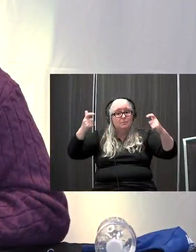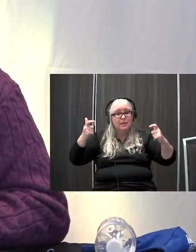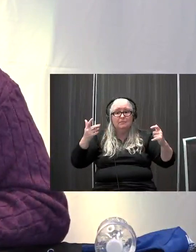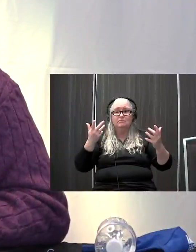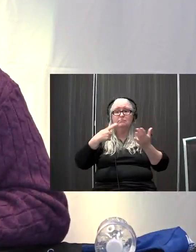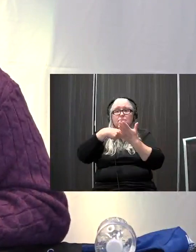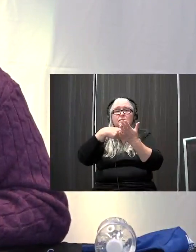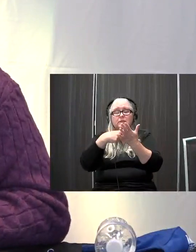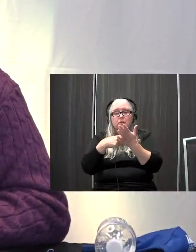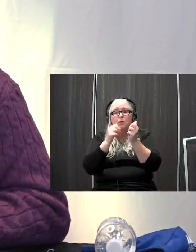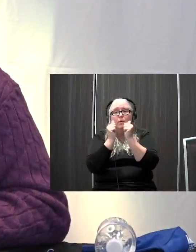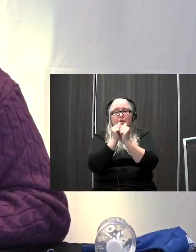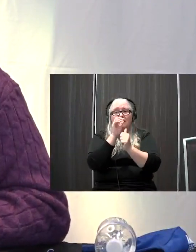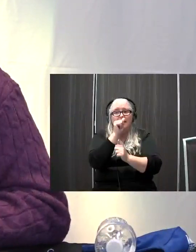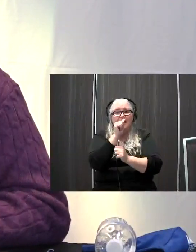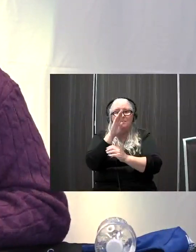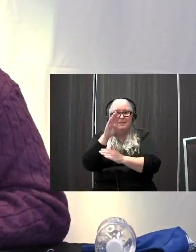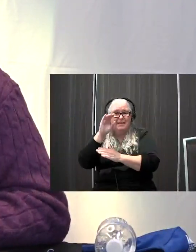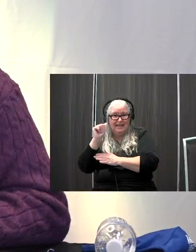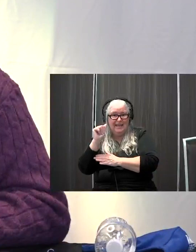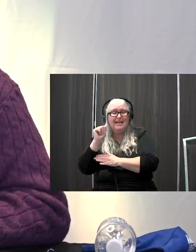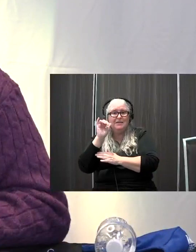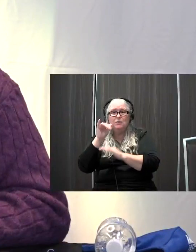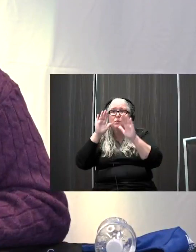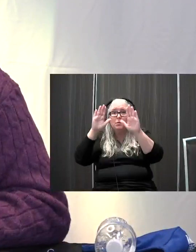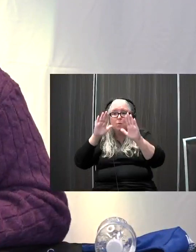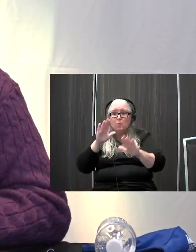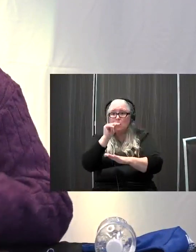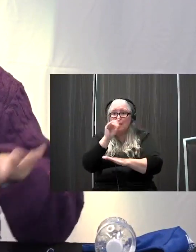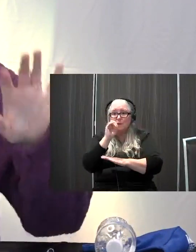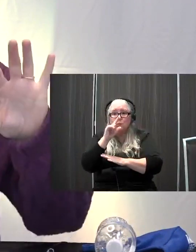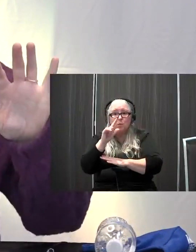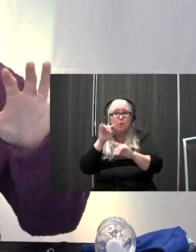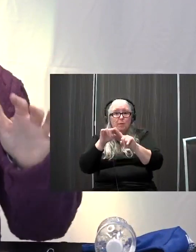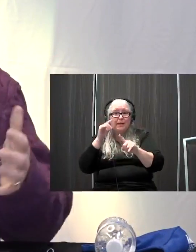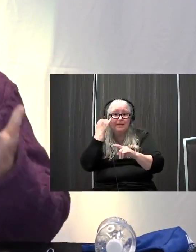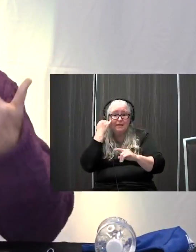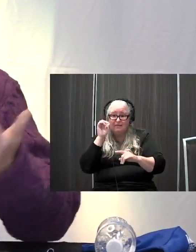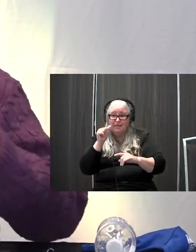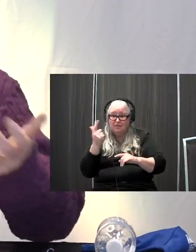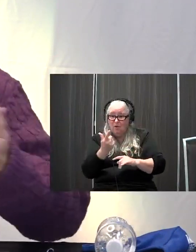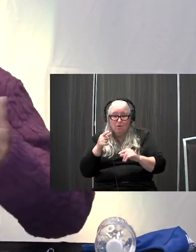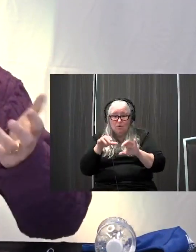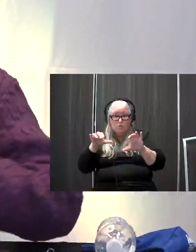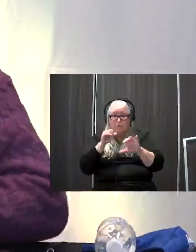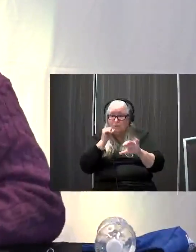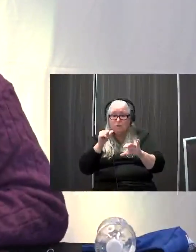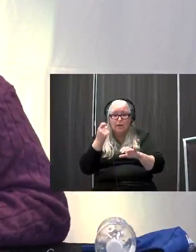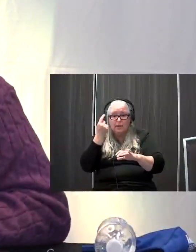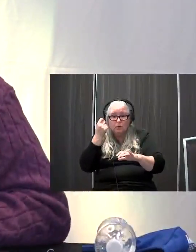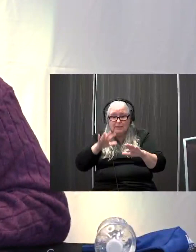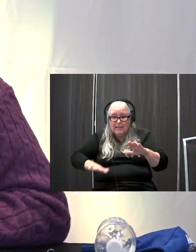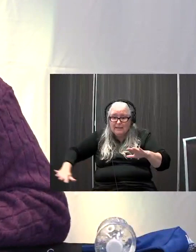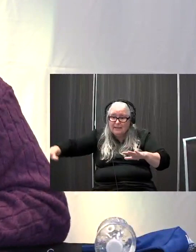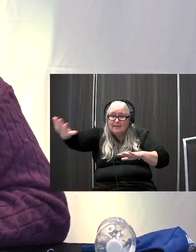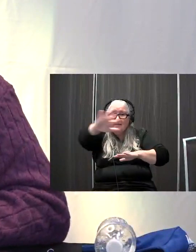how ABA is a great tool, but if all you're doing is ABA and not understanding the broader context, which is why, you know, this whole